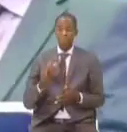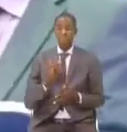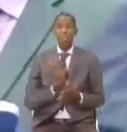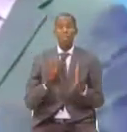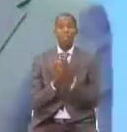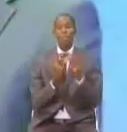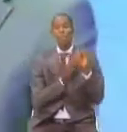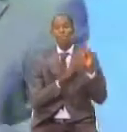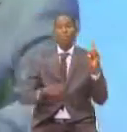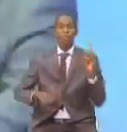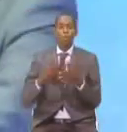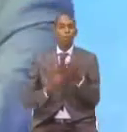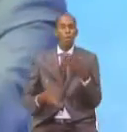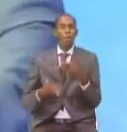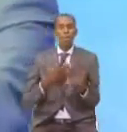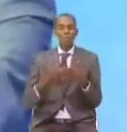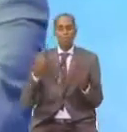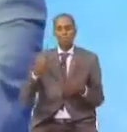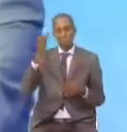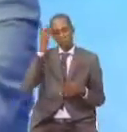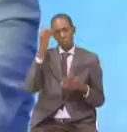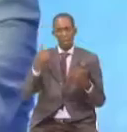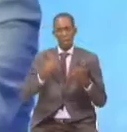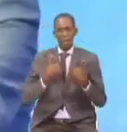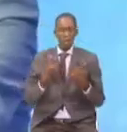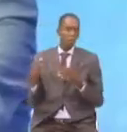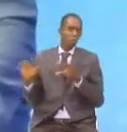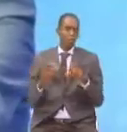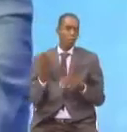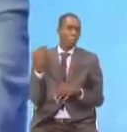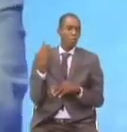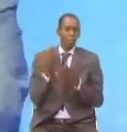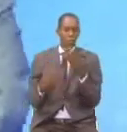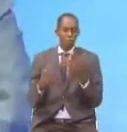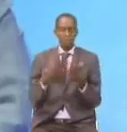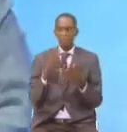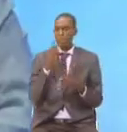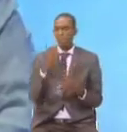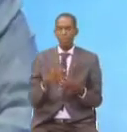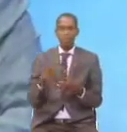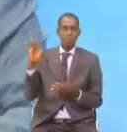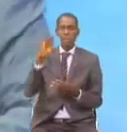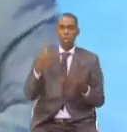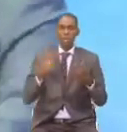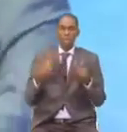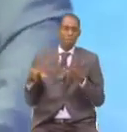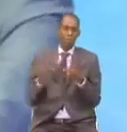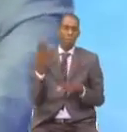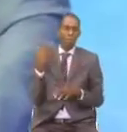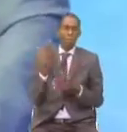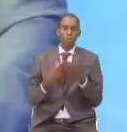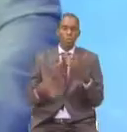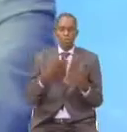Lord, whatever the devil has done, whatever evil spirits have done, whatever sickness, infirmity